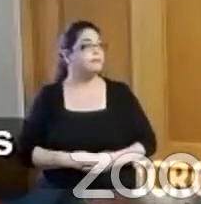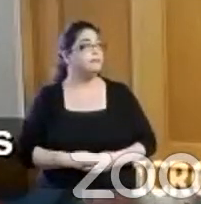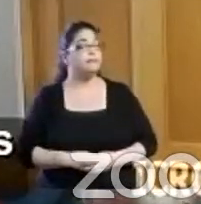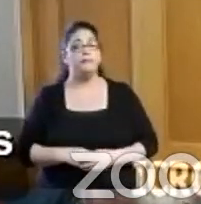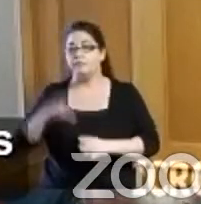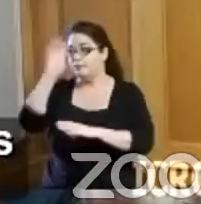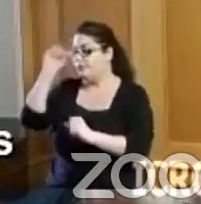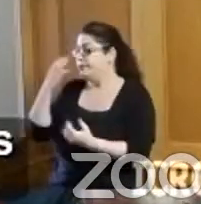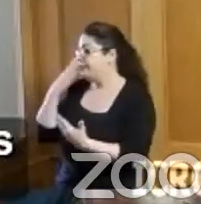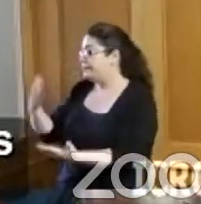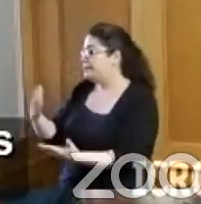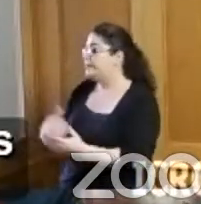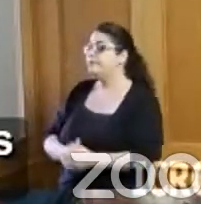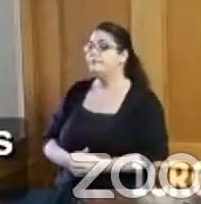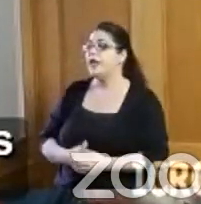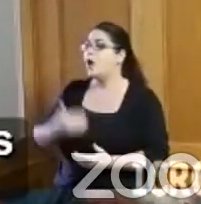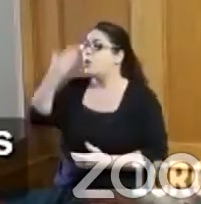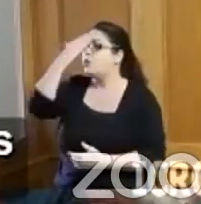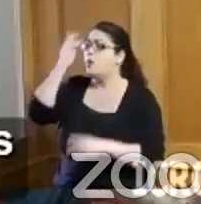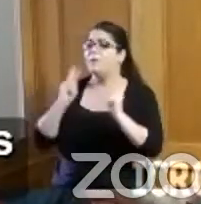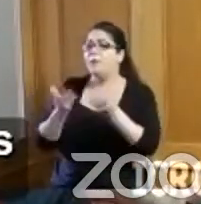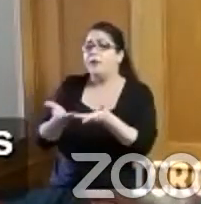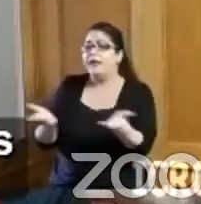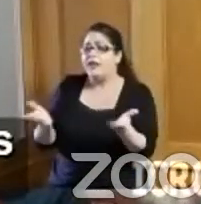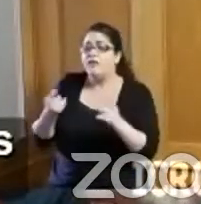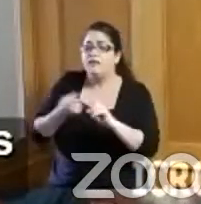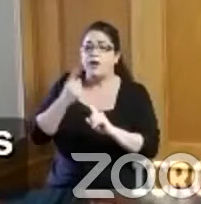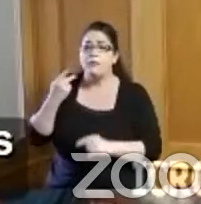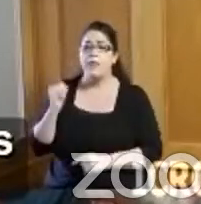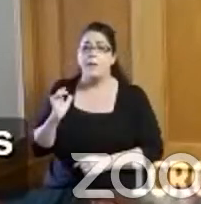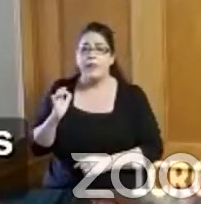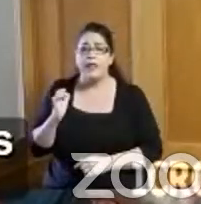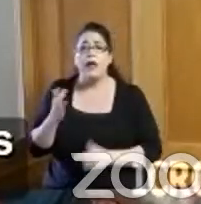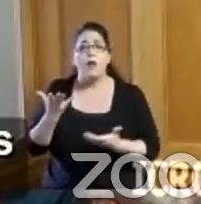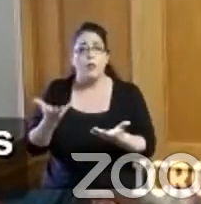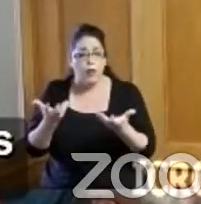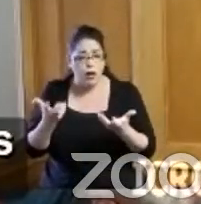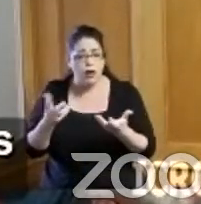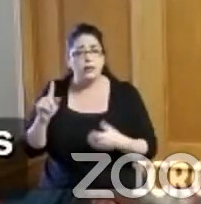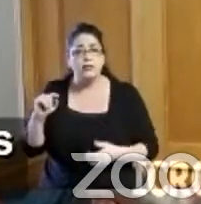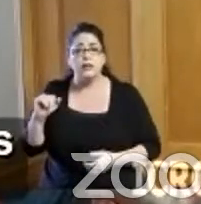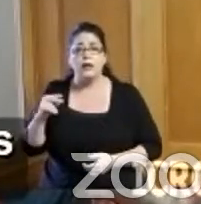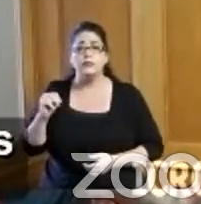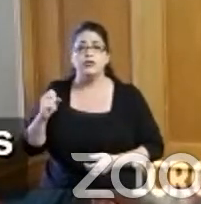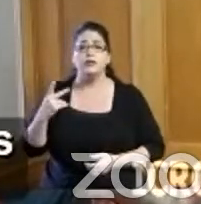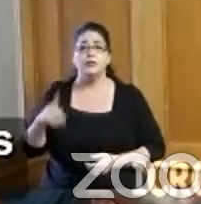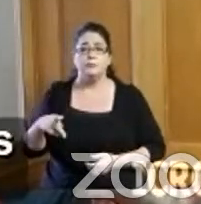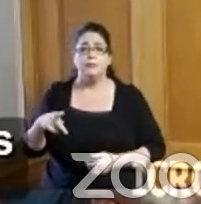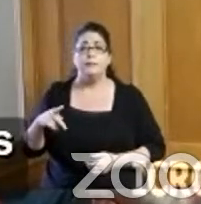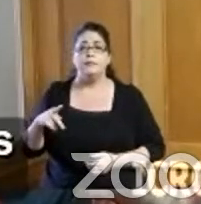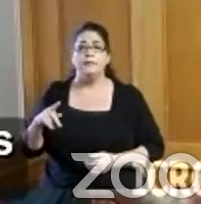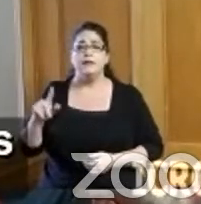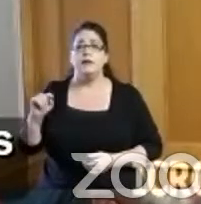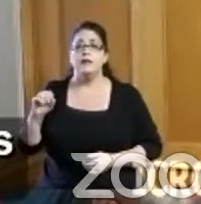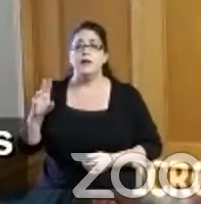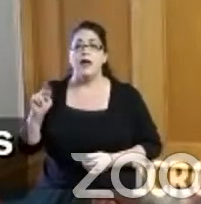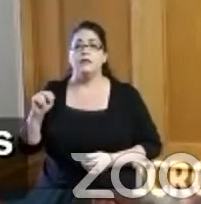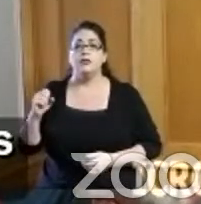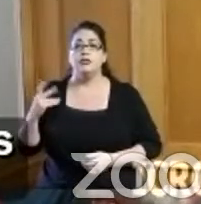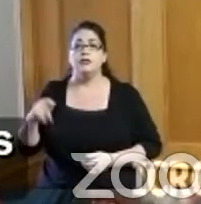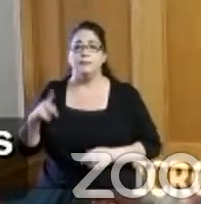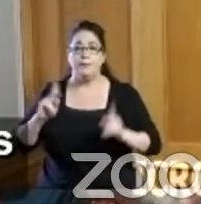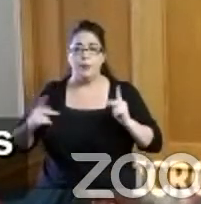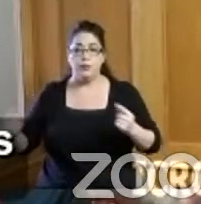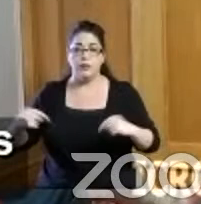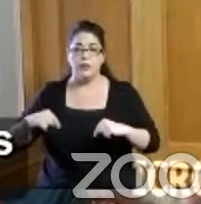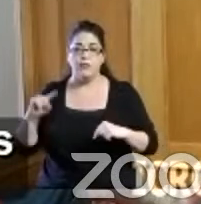know we have some people from the public here to speak. I'd like for the township representatives to come up first so you can get all the information from